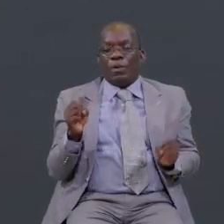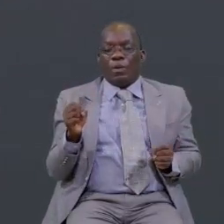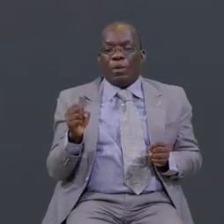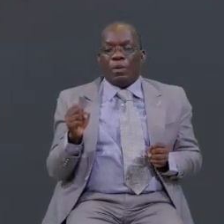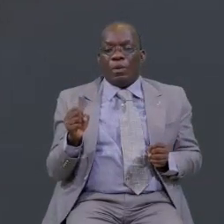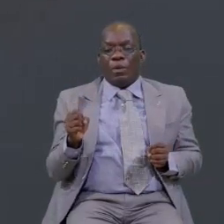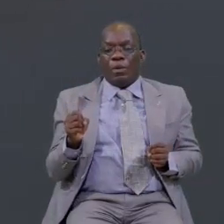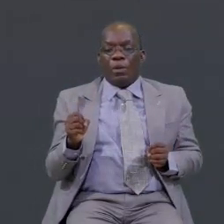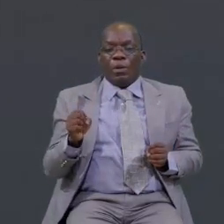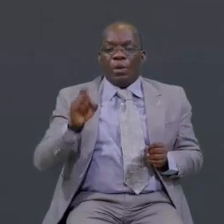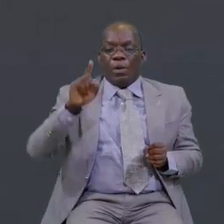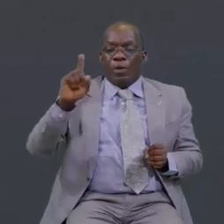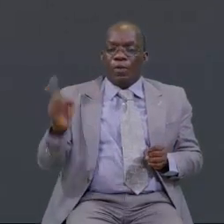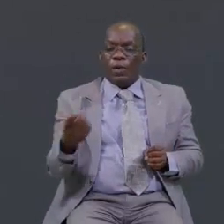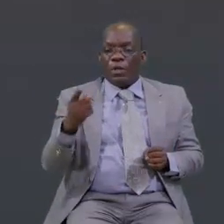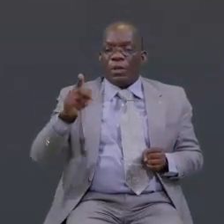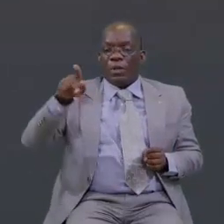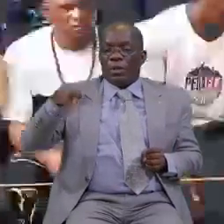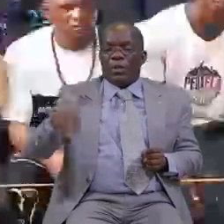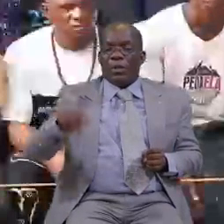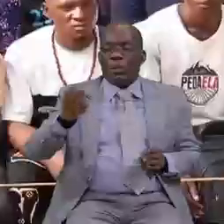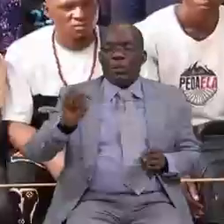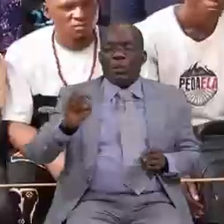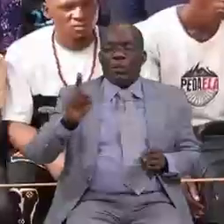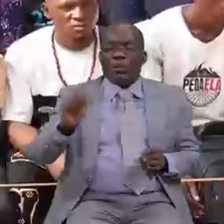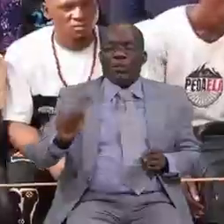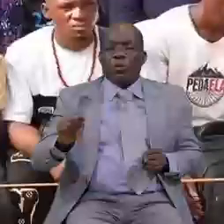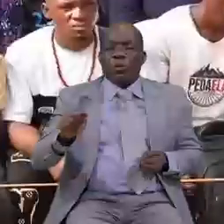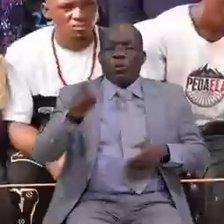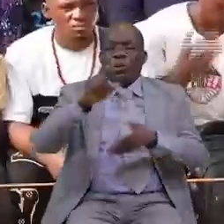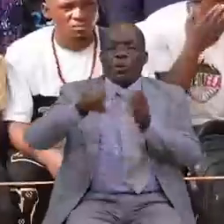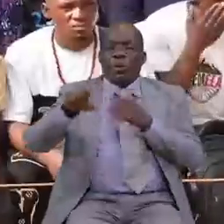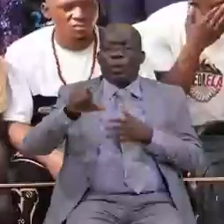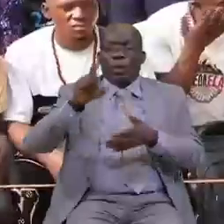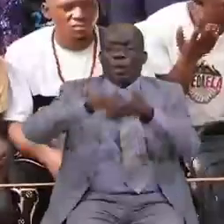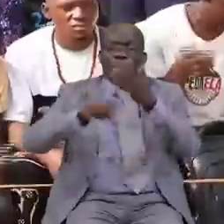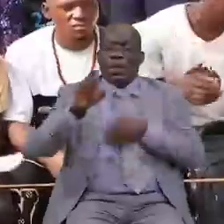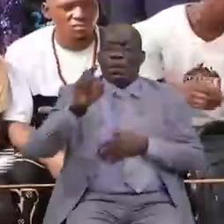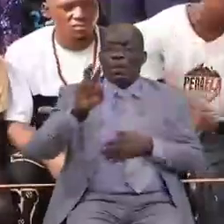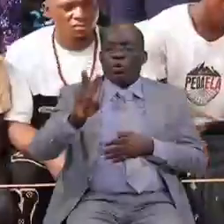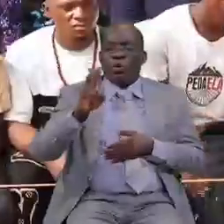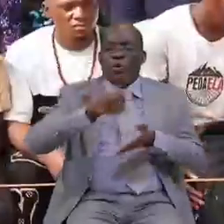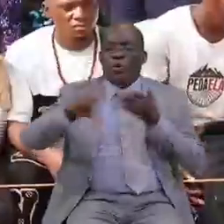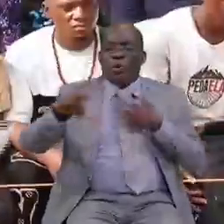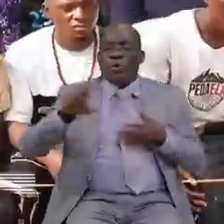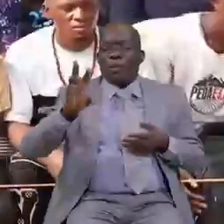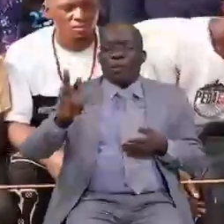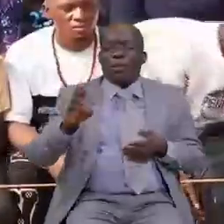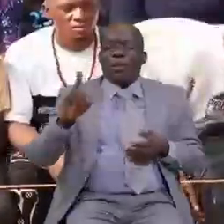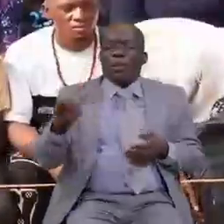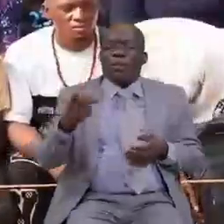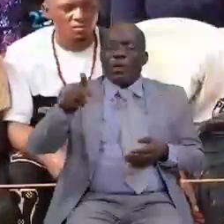1 Peter chapter 2, and I'm reading from verse 6. 1 Peter chapter